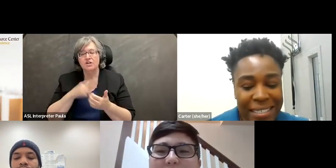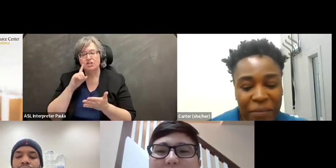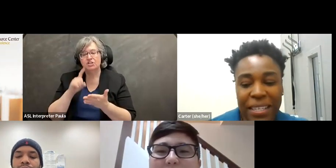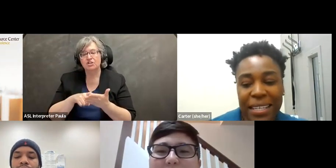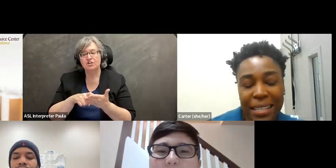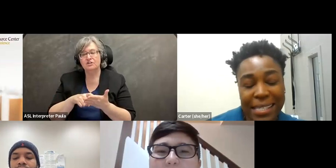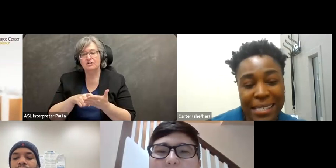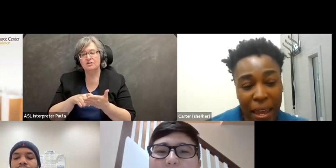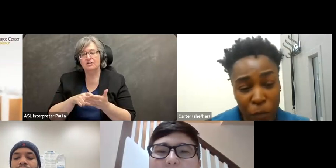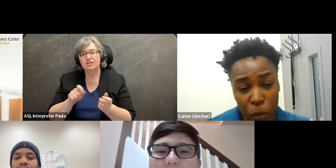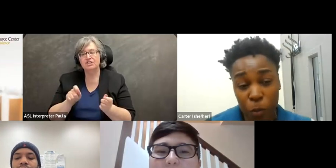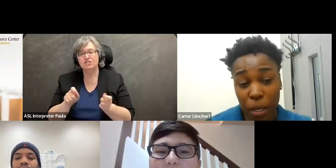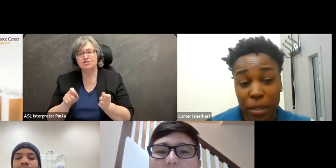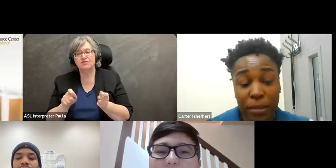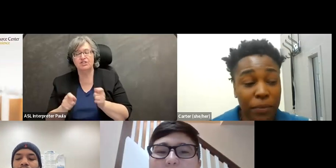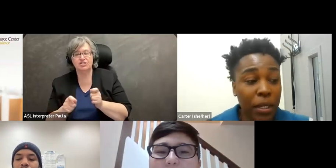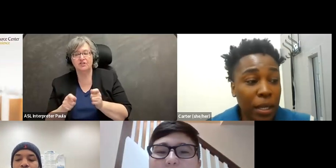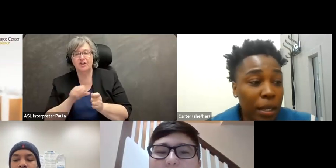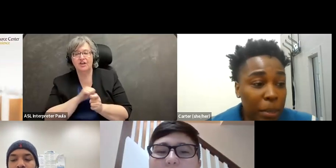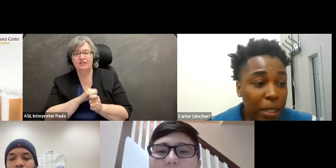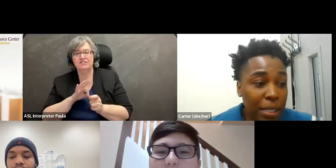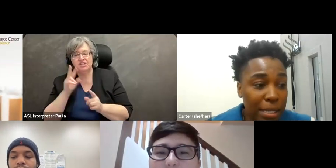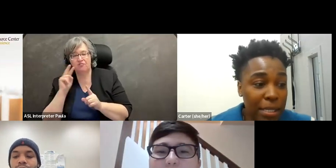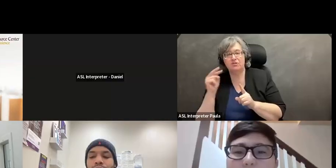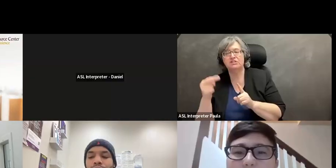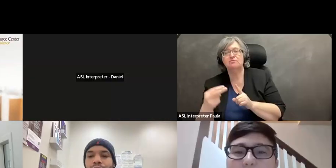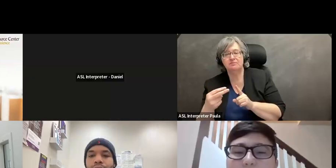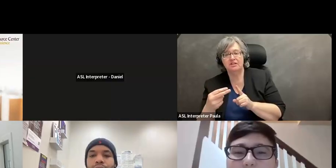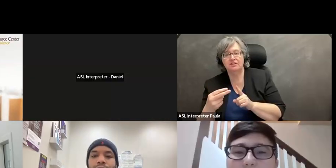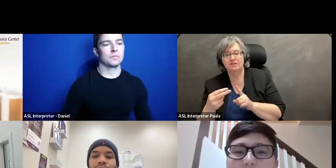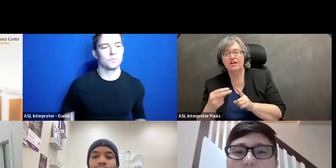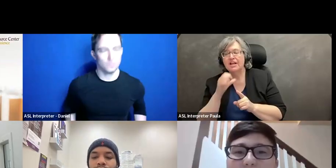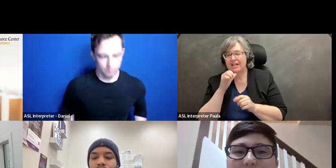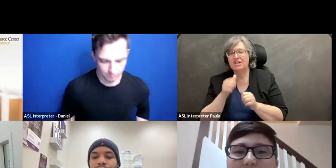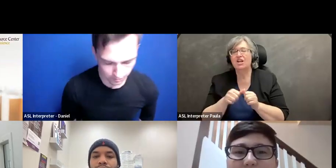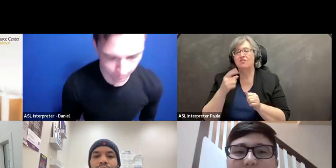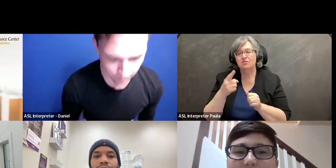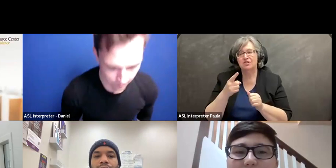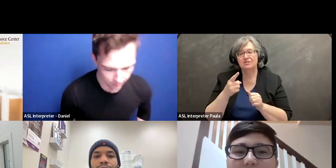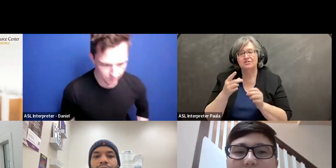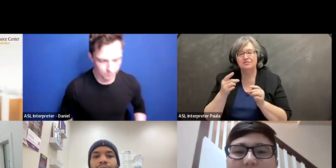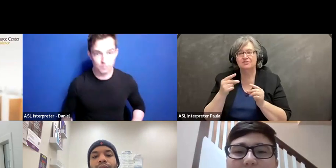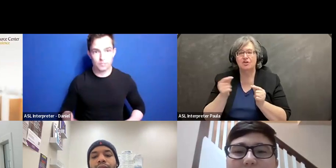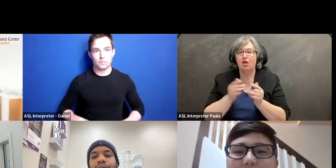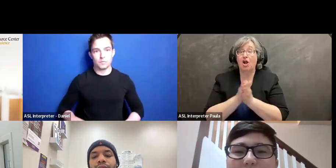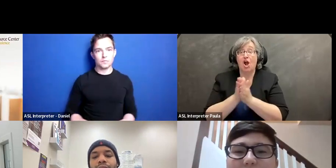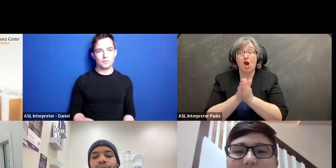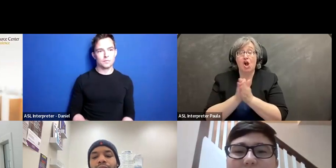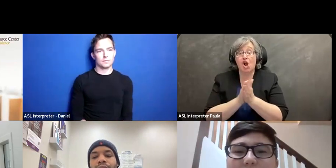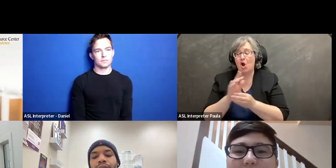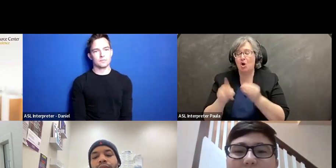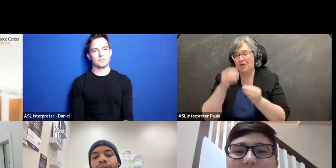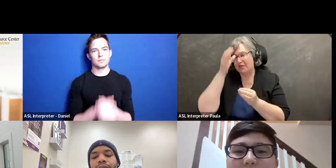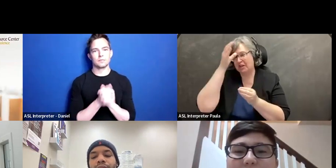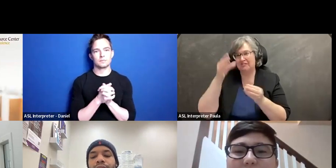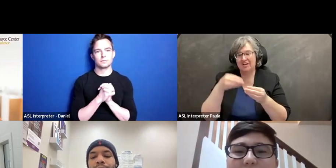was shifting staff perspective, because not everyone was immediately gung-ho about this concept